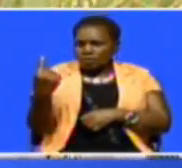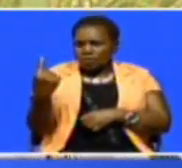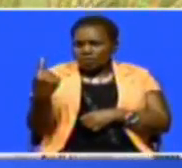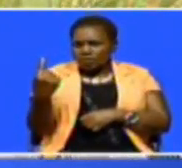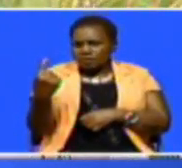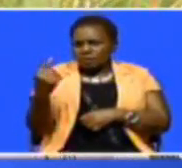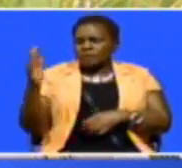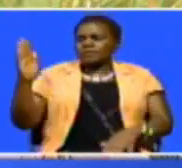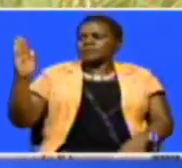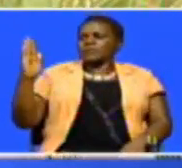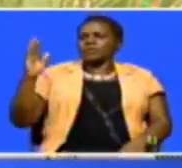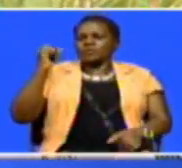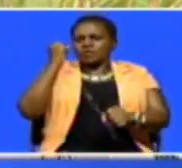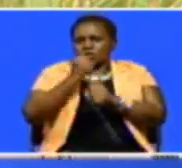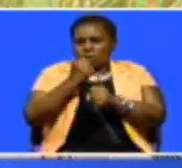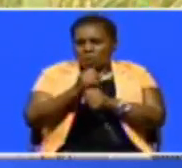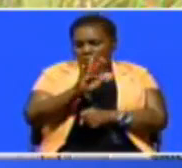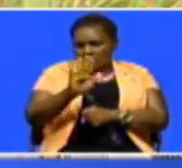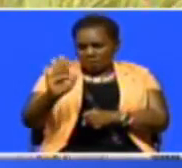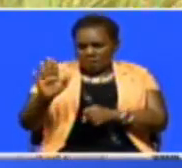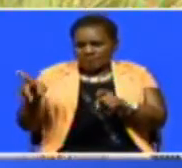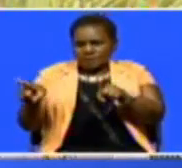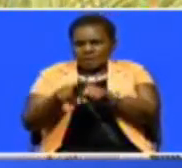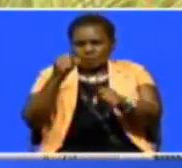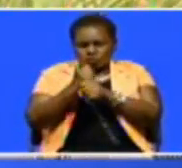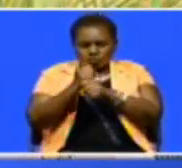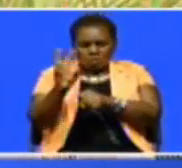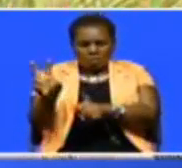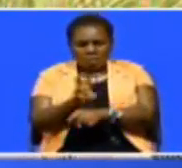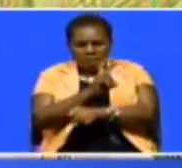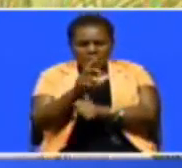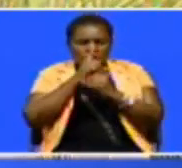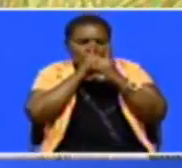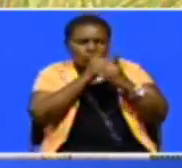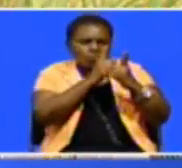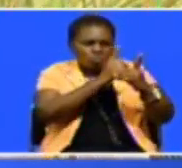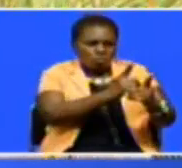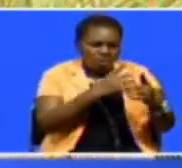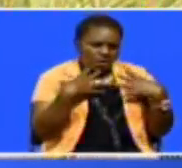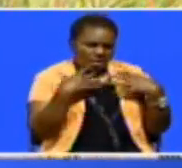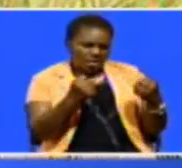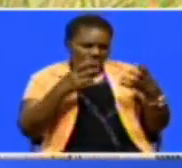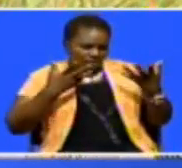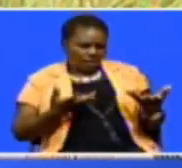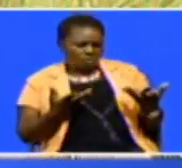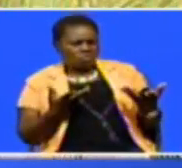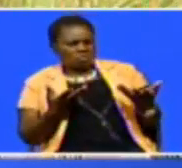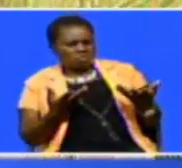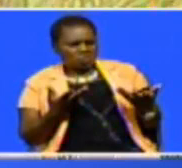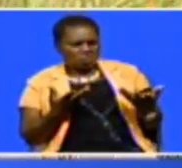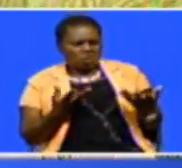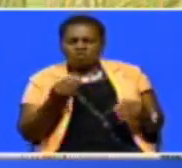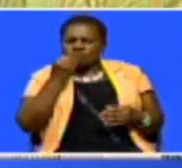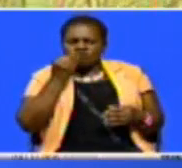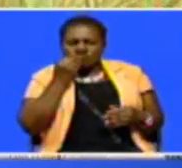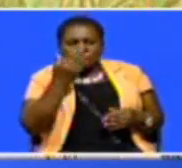now from the security duties that they undertake, they also do monitoring of the rhinos to check on their health, to check also on availability